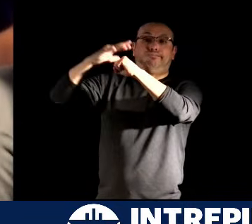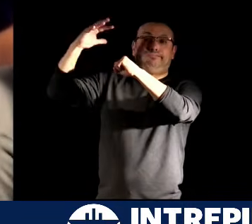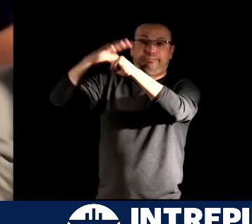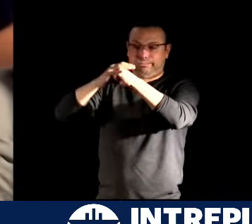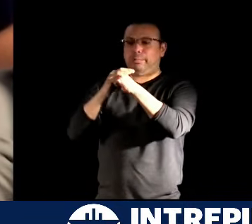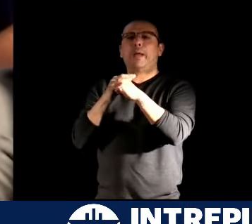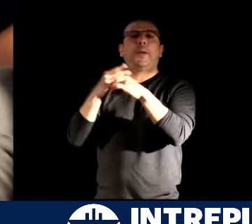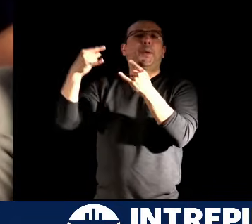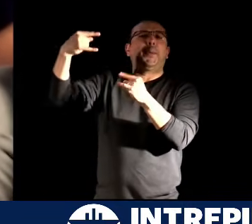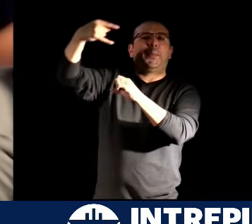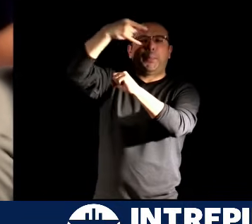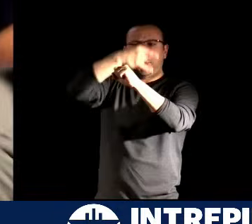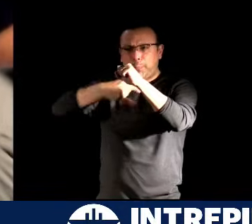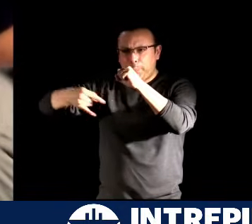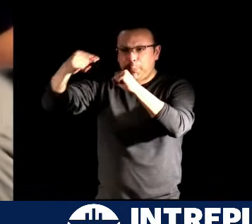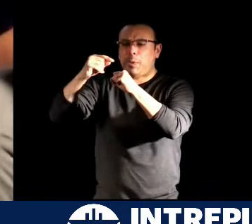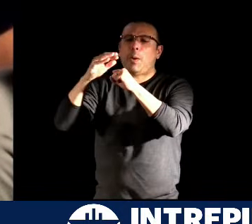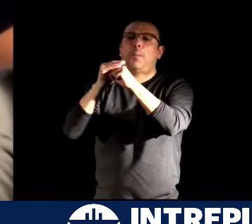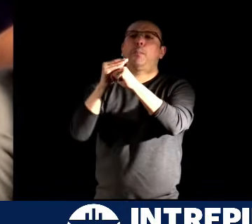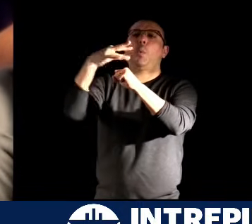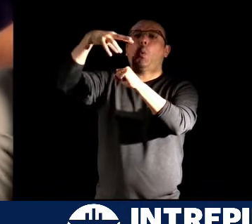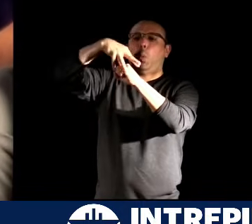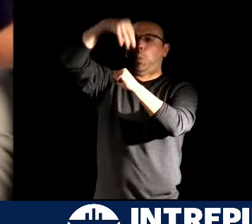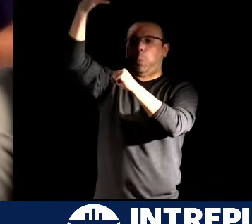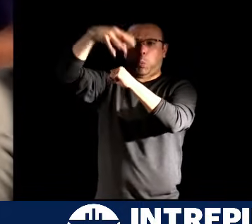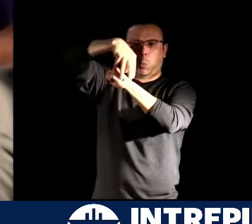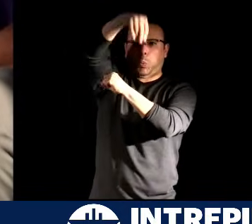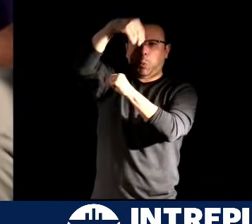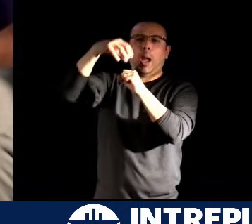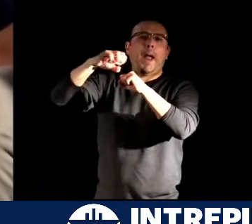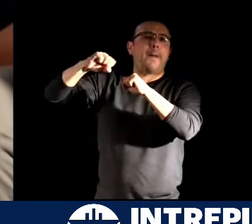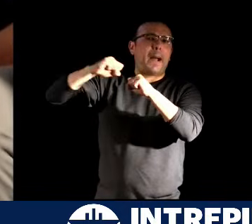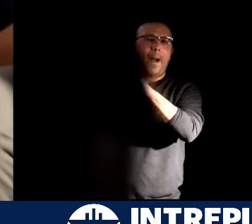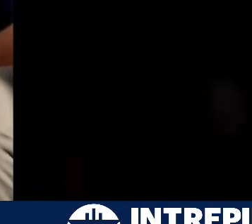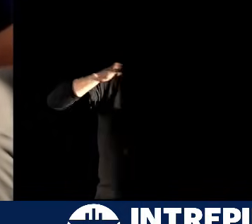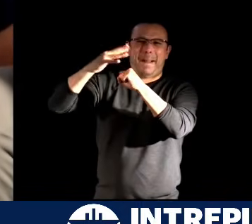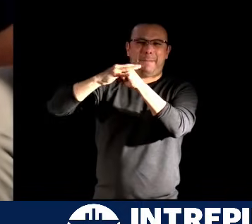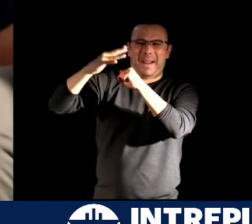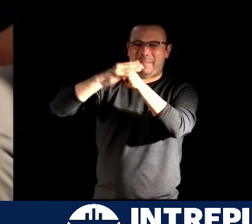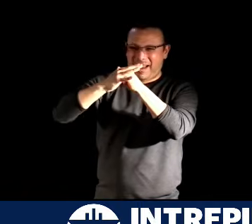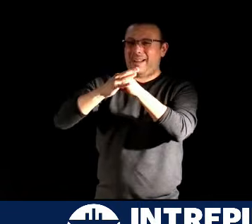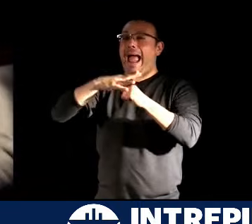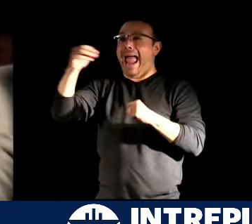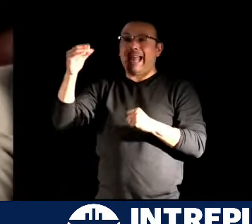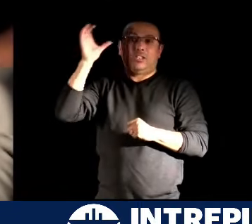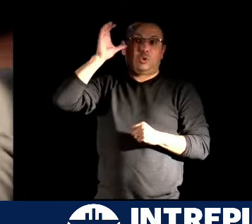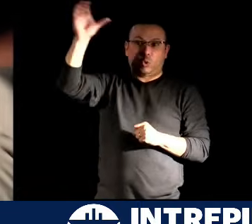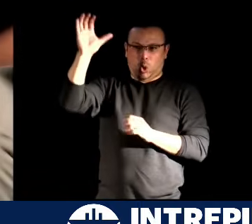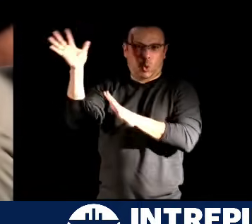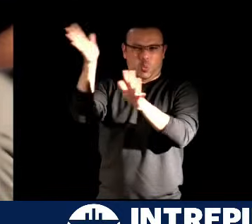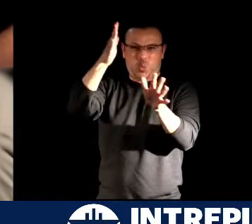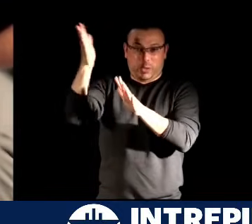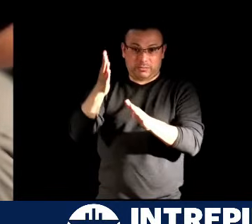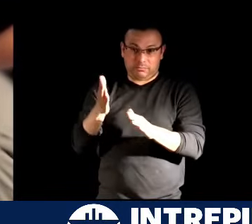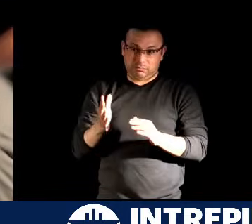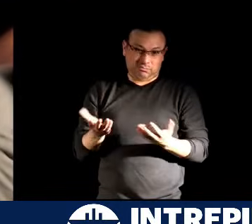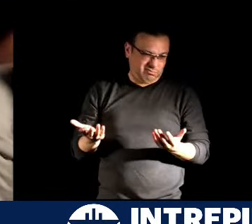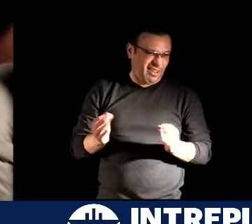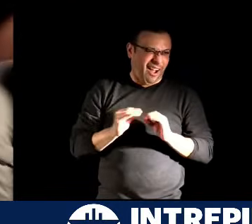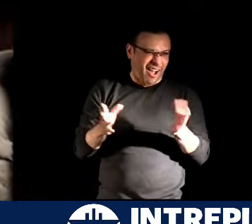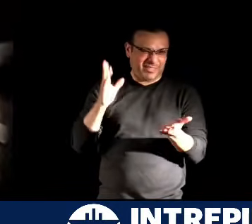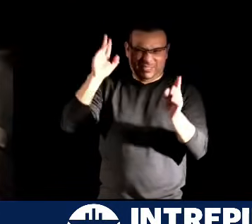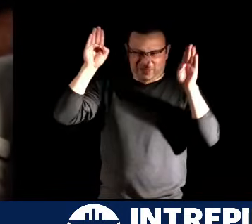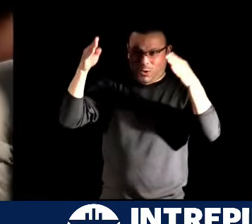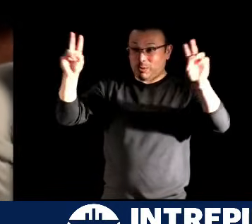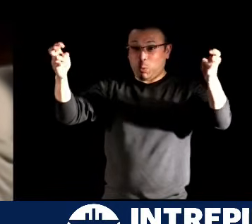magnetic fields, coronal plumes and ejections, shock waves, and solar wind. If you haven't already gotten the idea, we're going to be talking about the sun tonight, everyone.